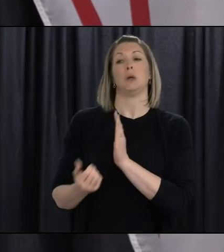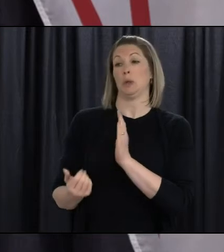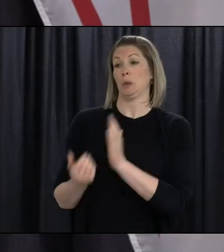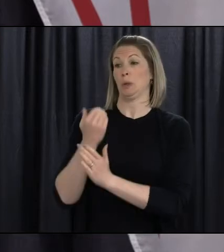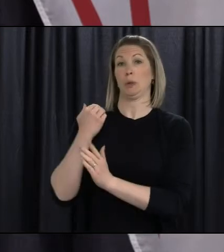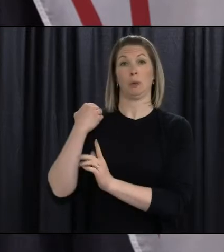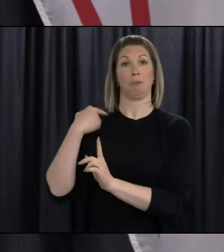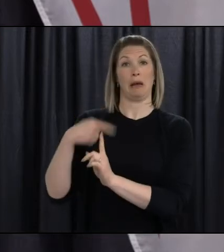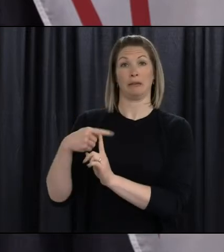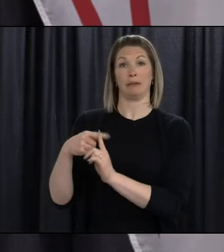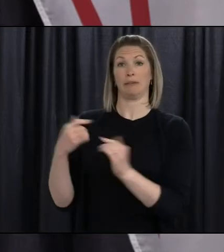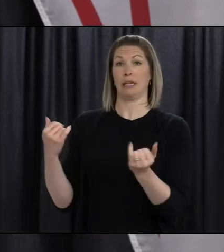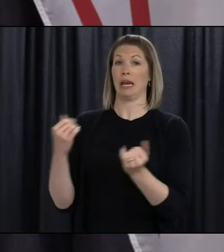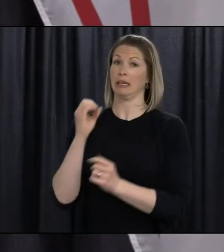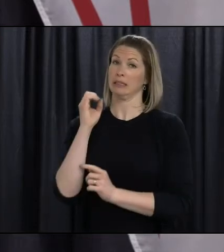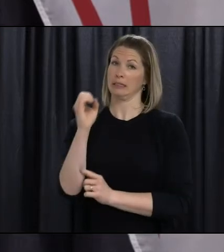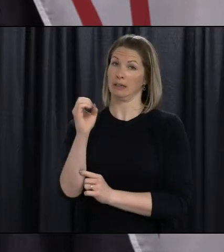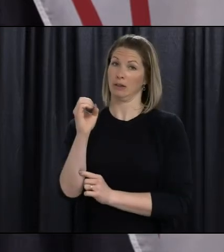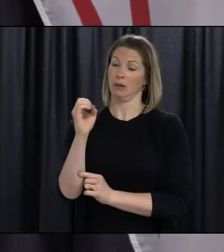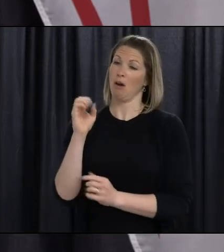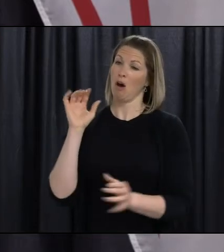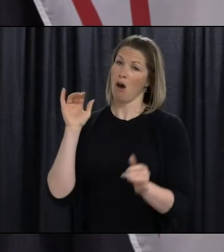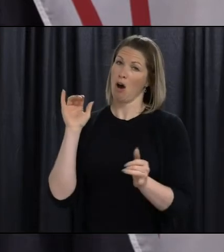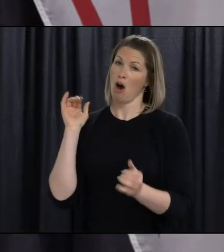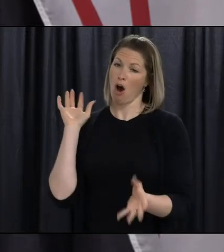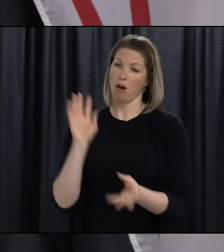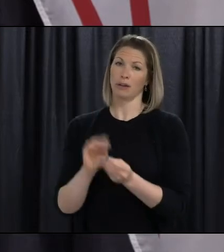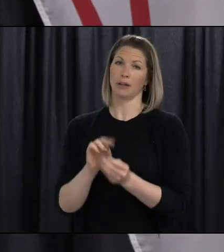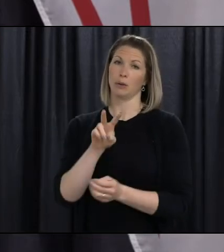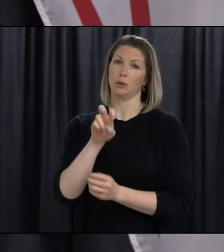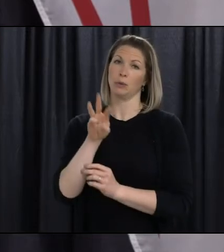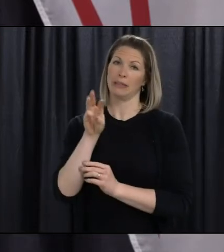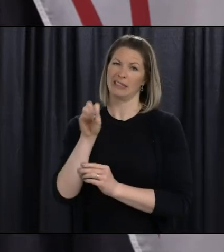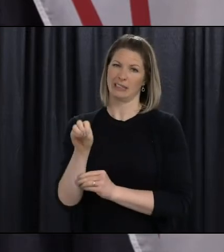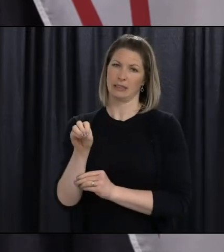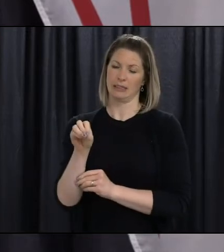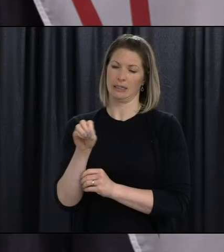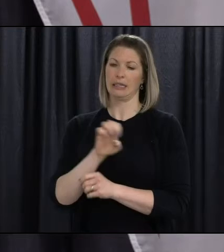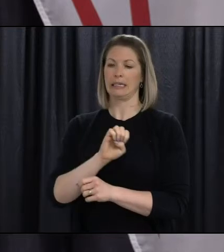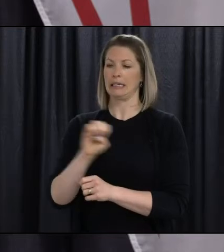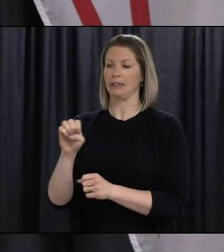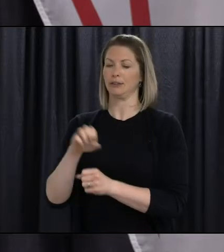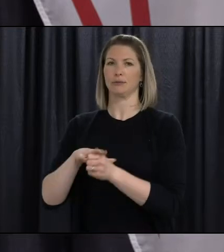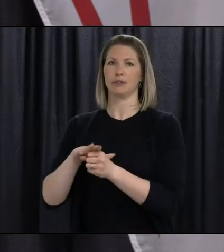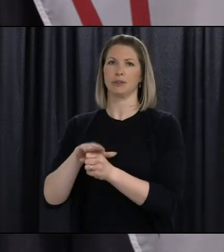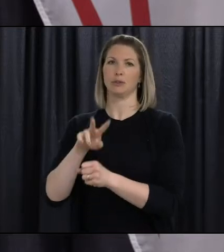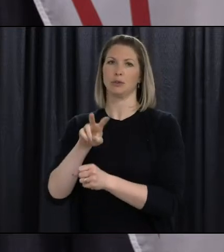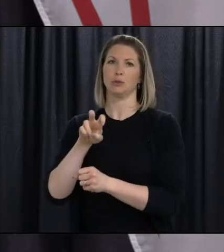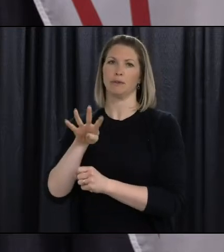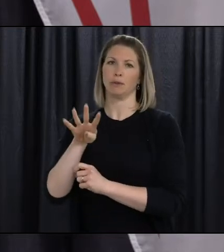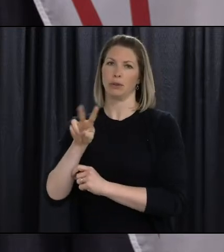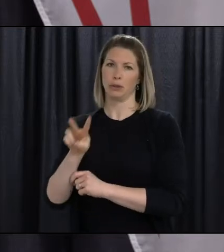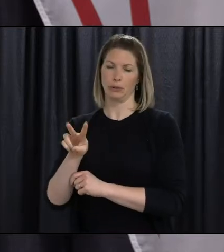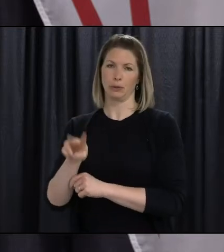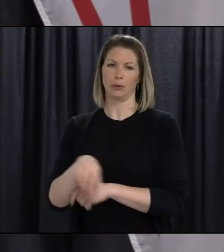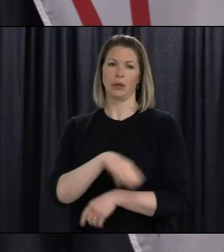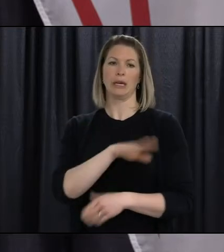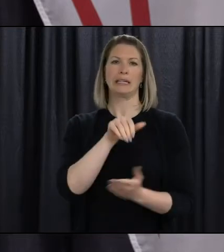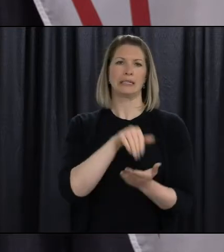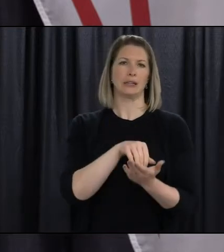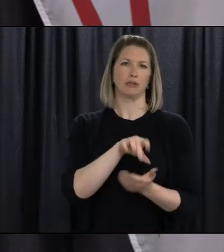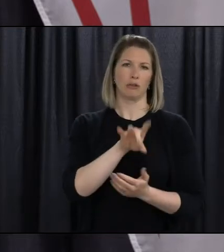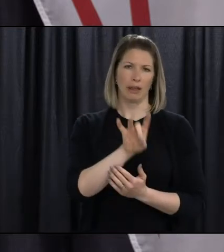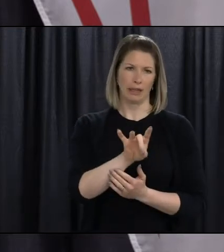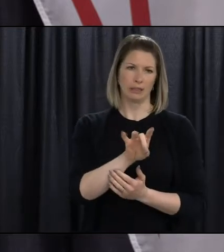of cases in the province remains at 260, with 242 cases in Eastern, 8 in Central, 4 in Western,